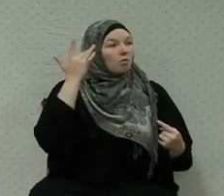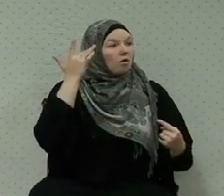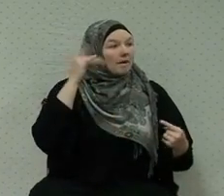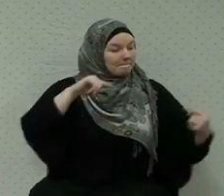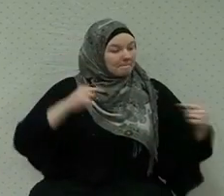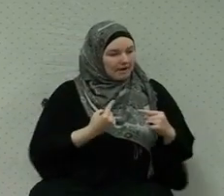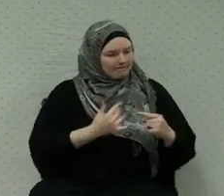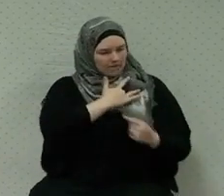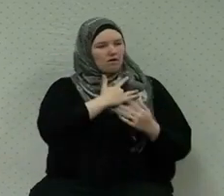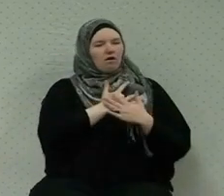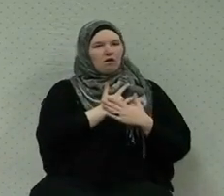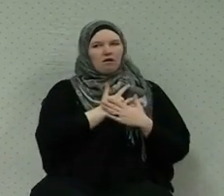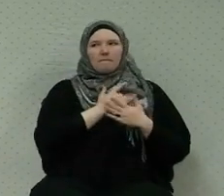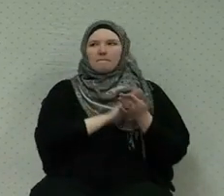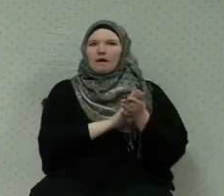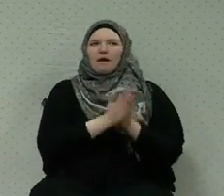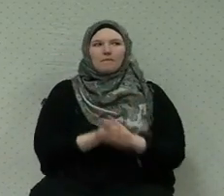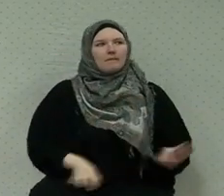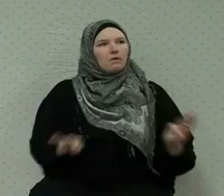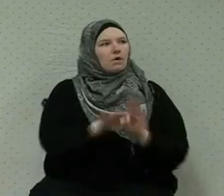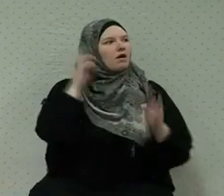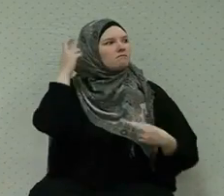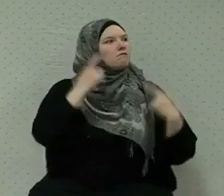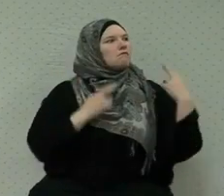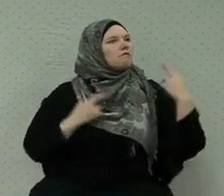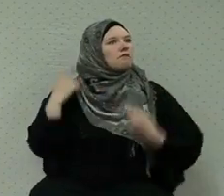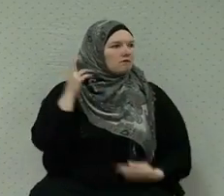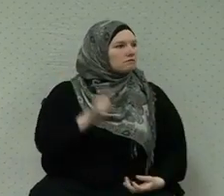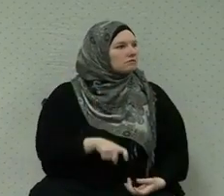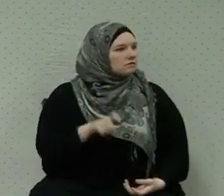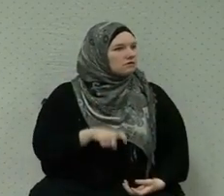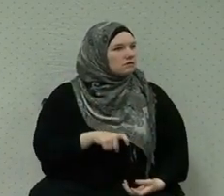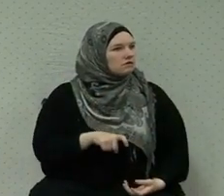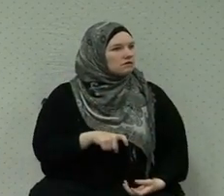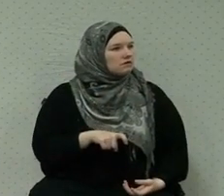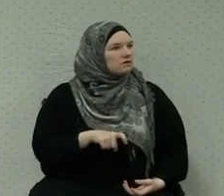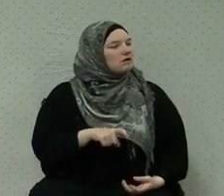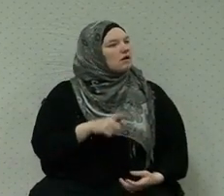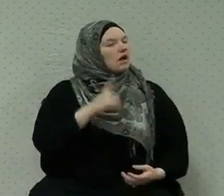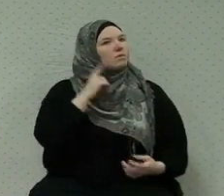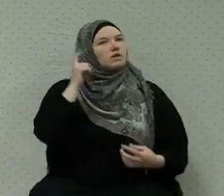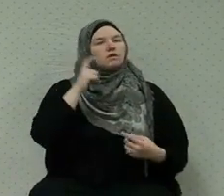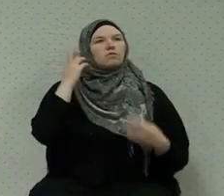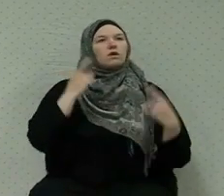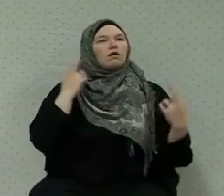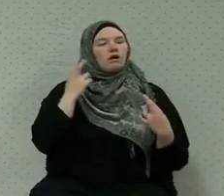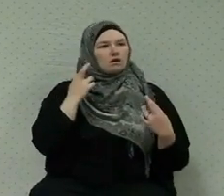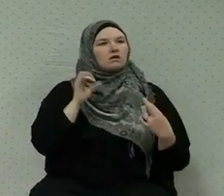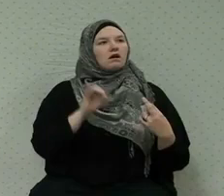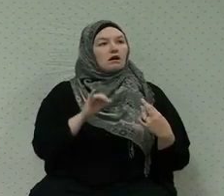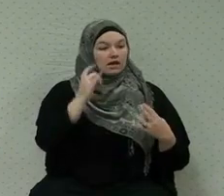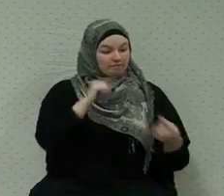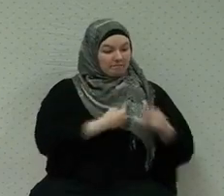important. And that also is how we discount and ignore the pain that we cause for